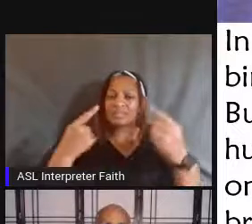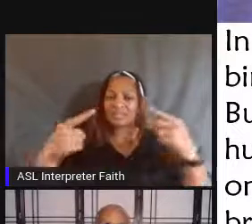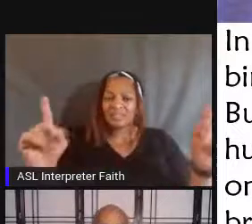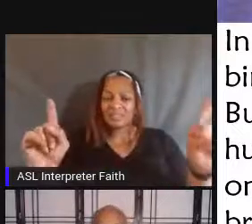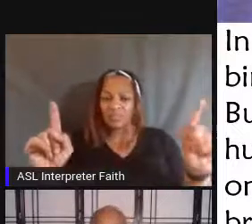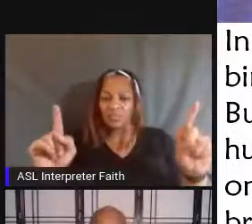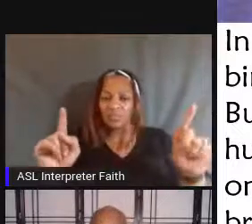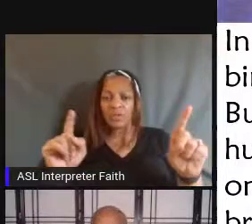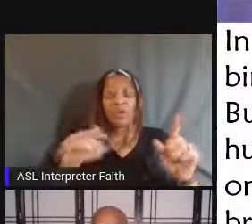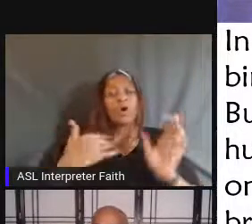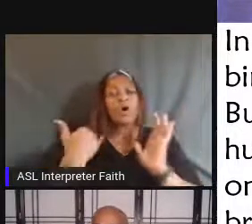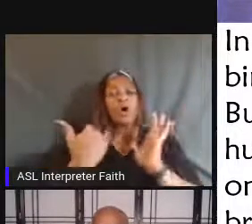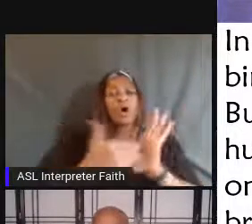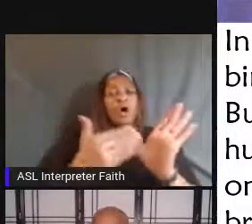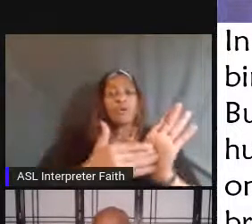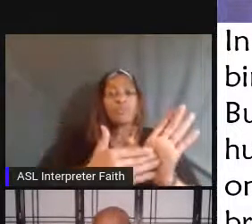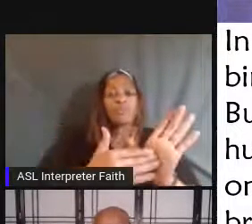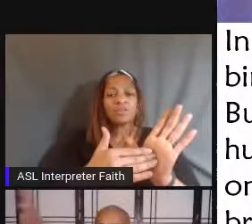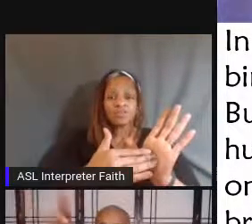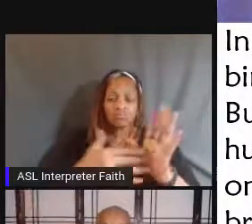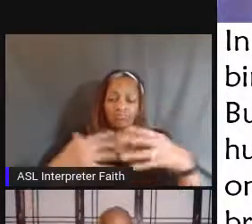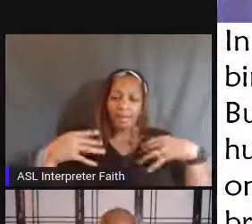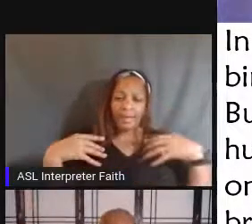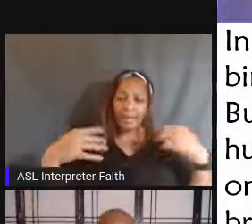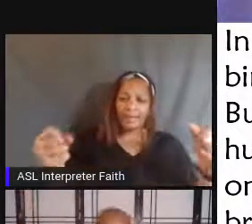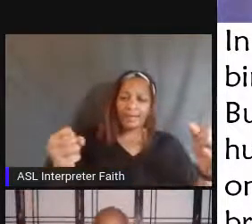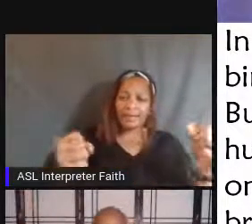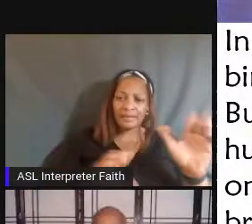place on a continuum